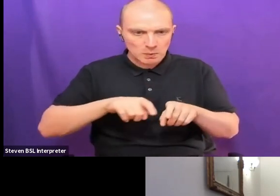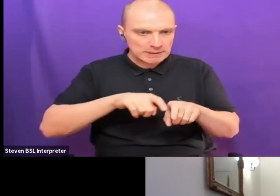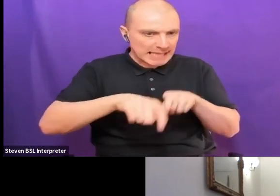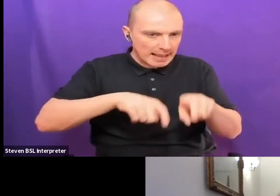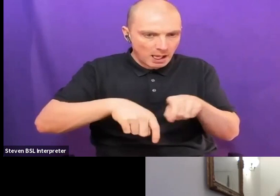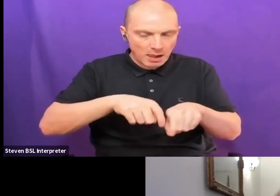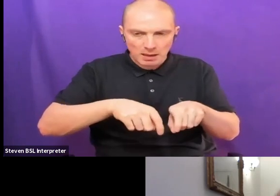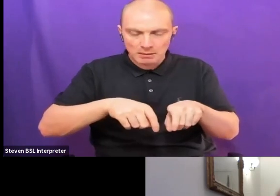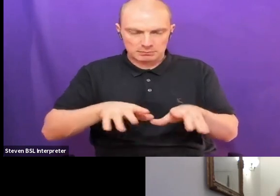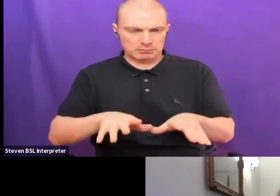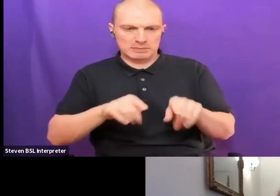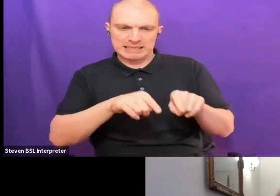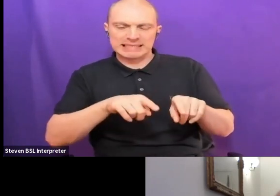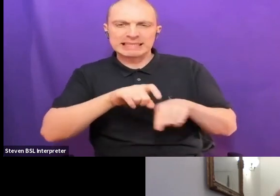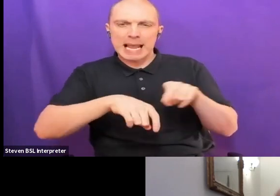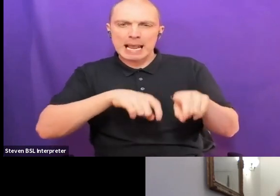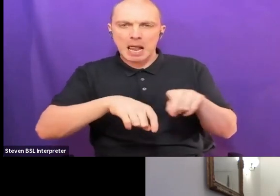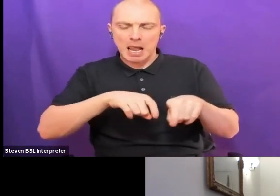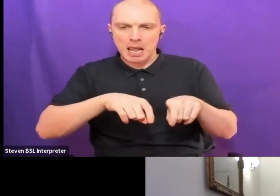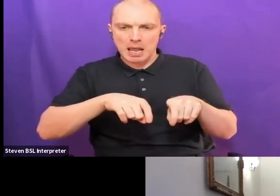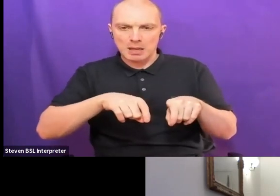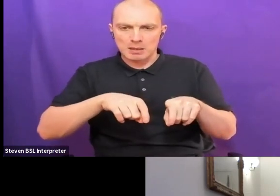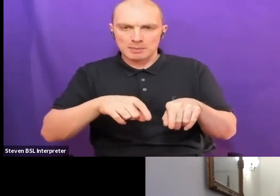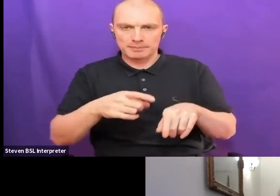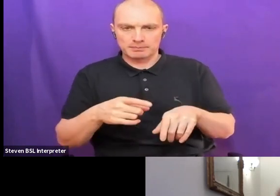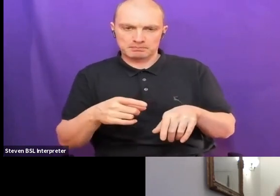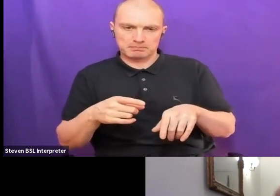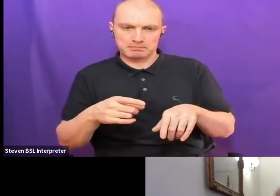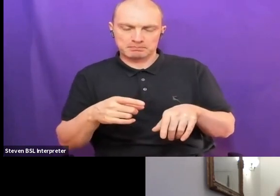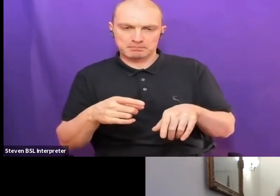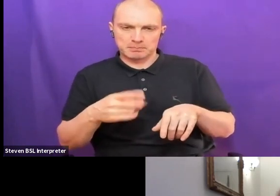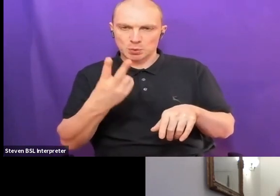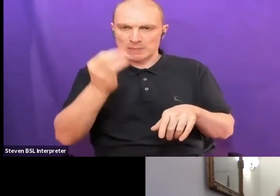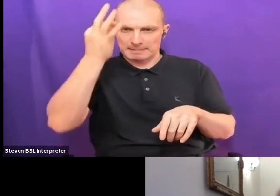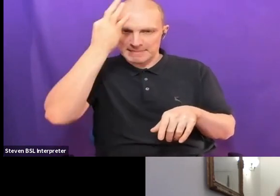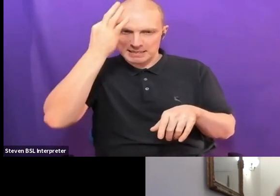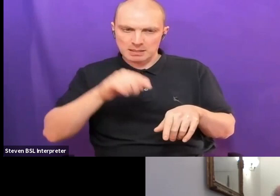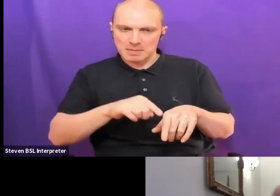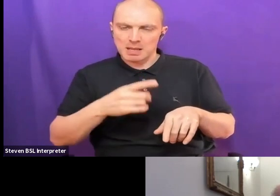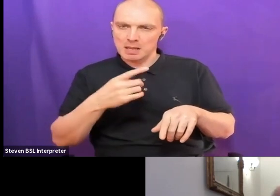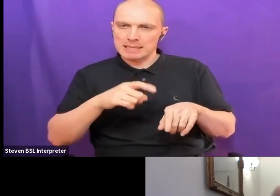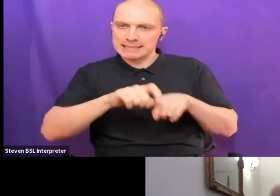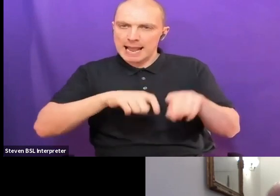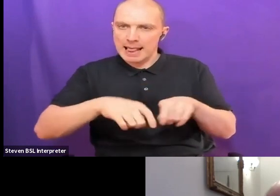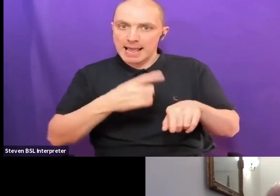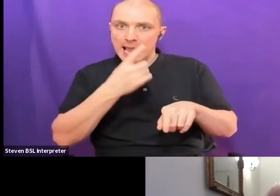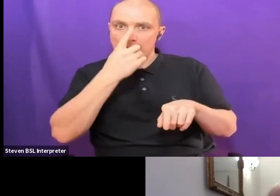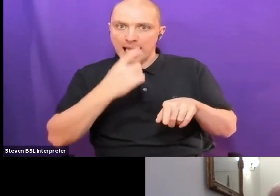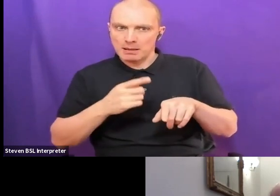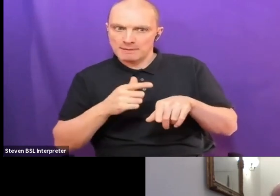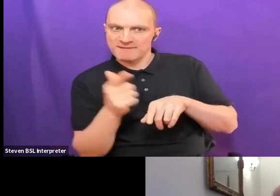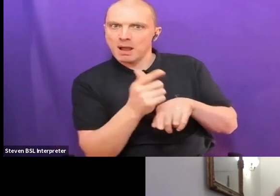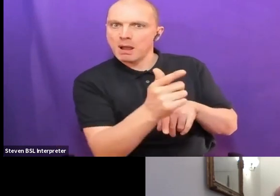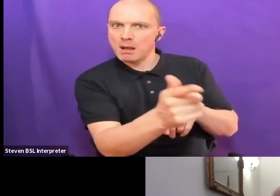4 or 5 miles away, hardly on your doorstep. So I like to think of it as kind of, in principle at least,